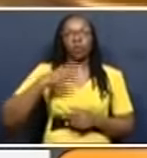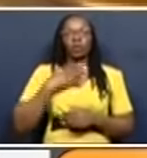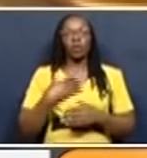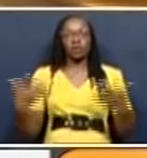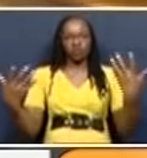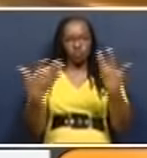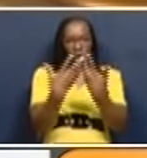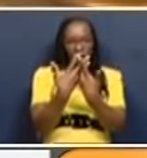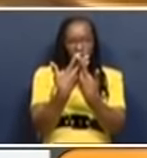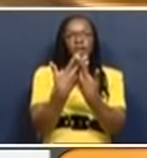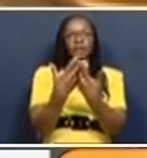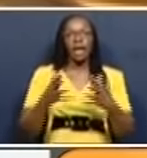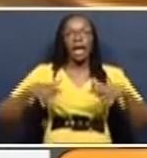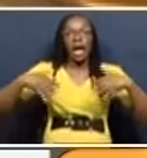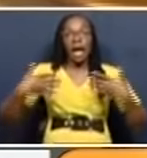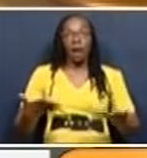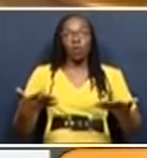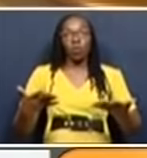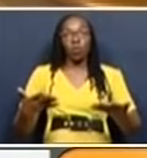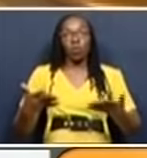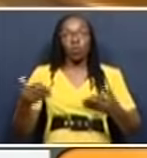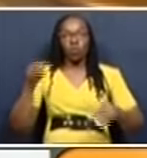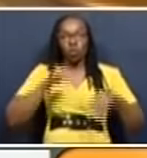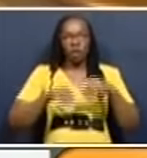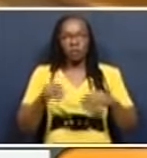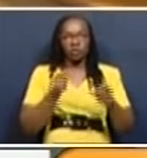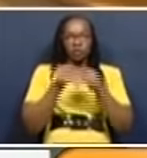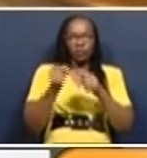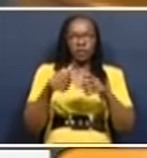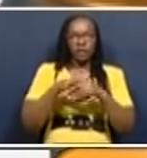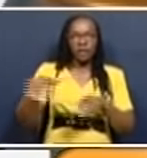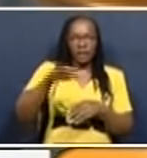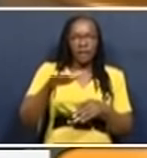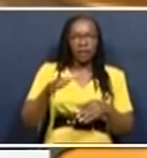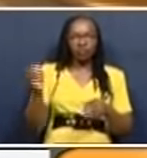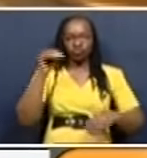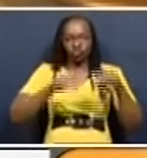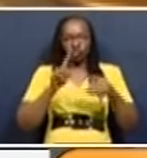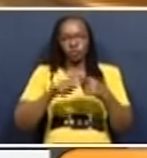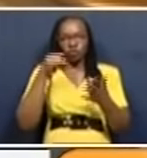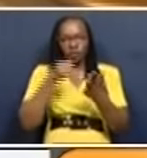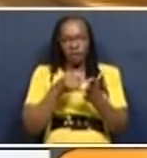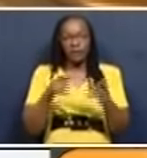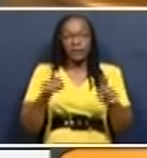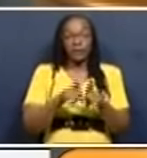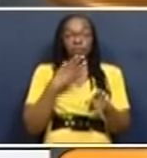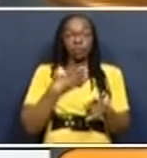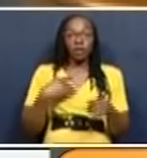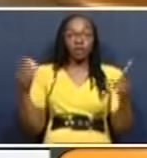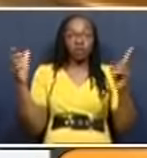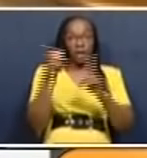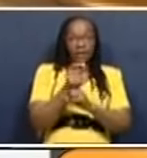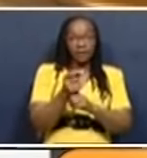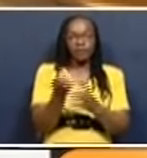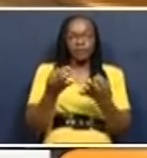to how corruption is fought in terms of how we contribute to it. We're going to end up with a